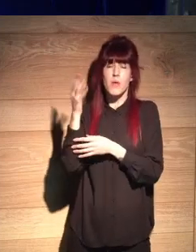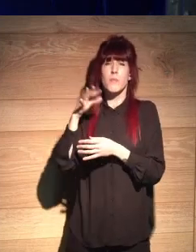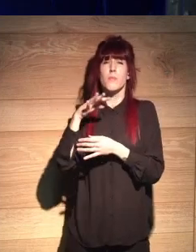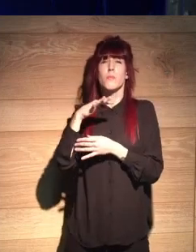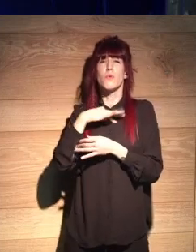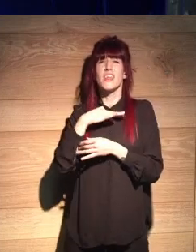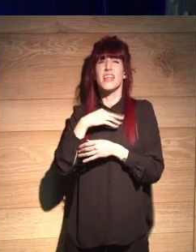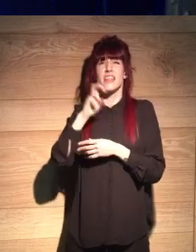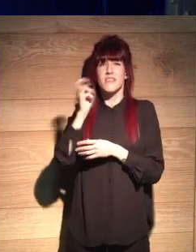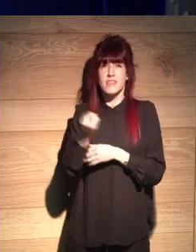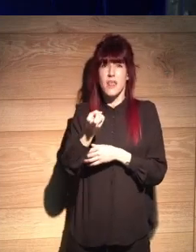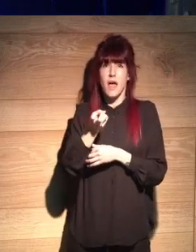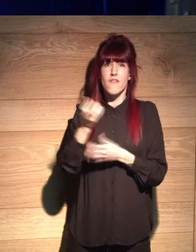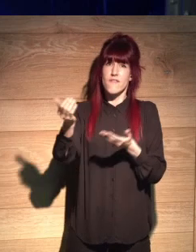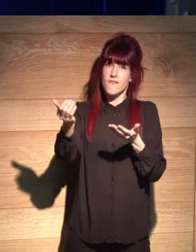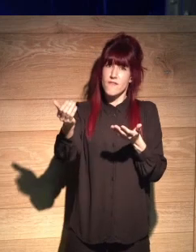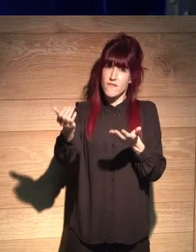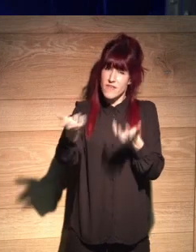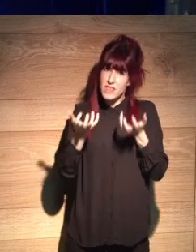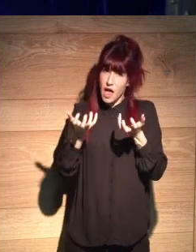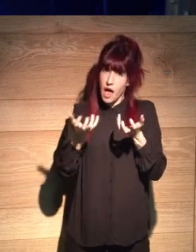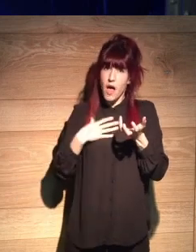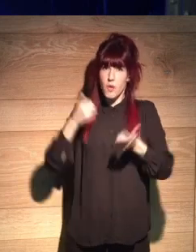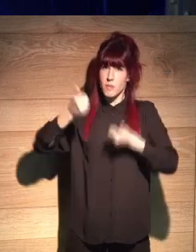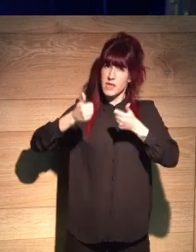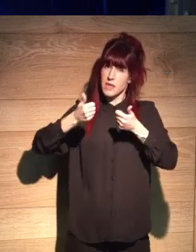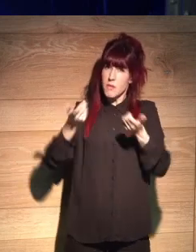competitive advantage? And how is this